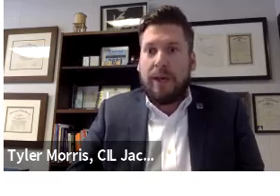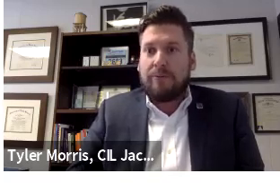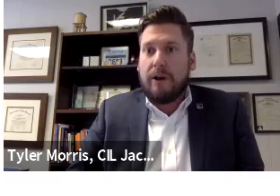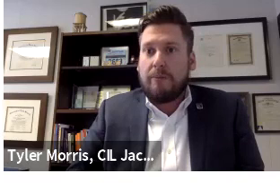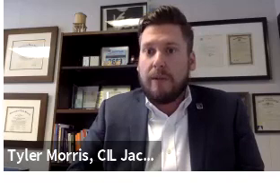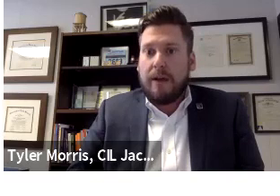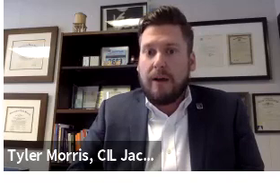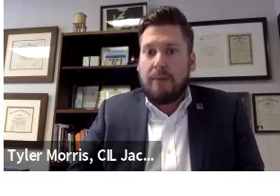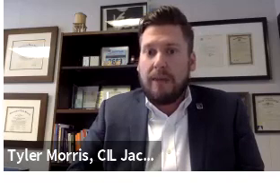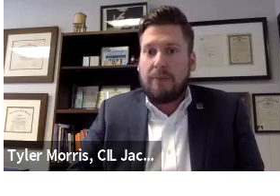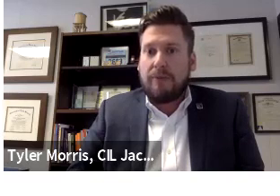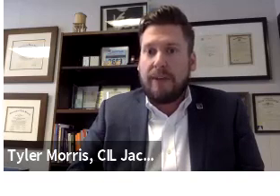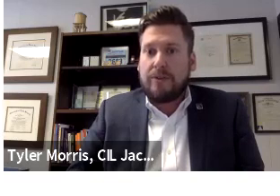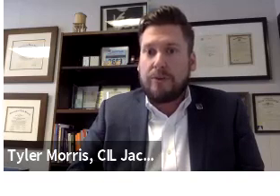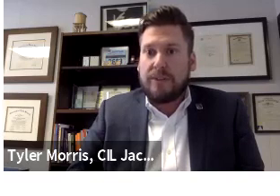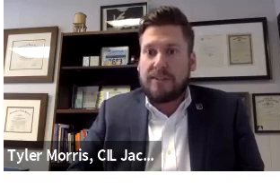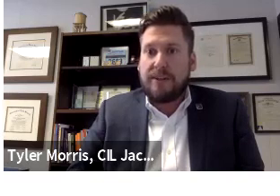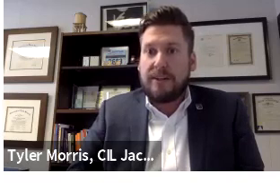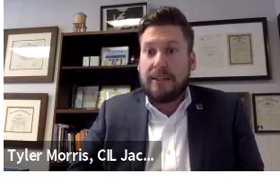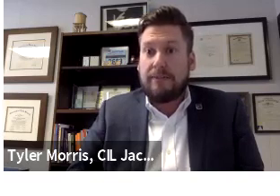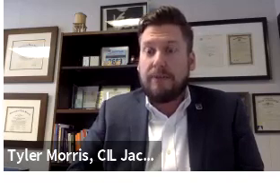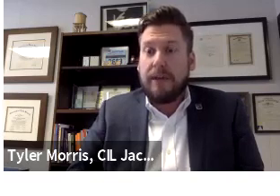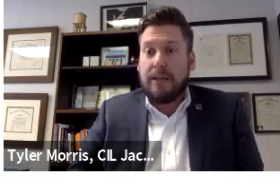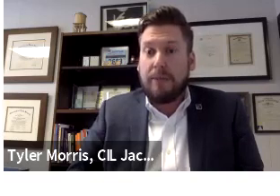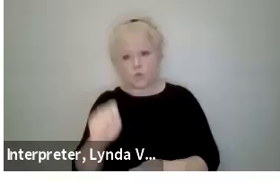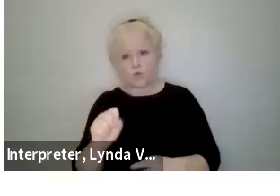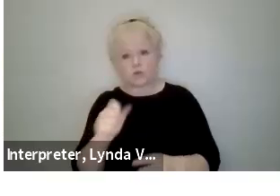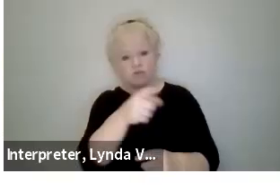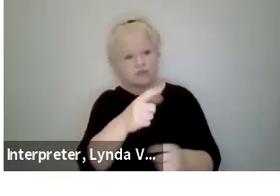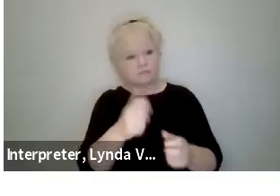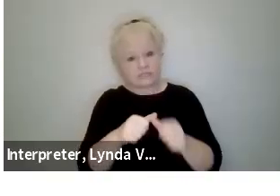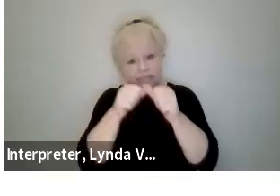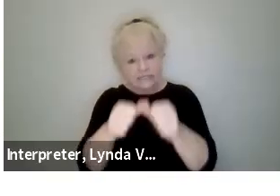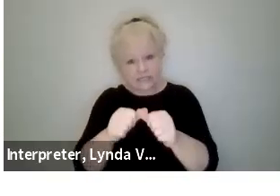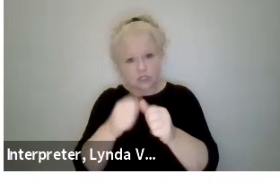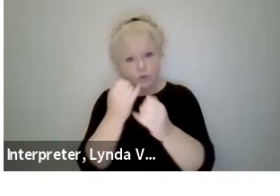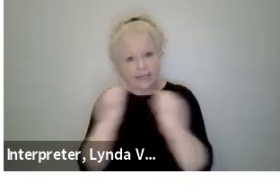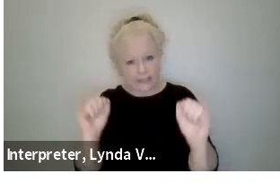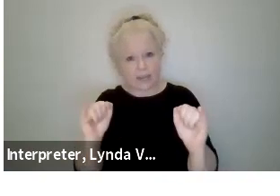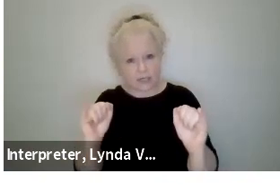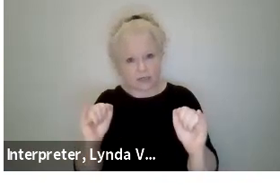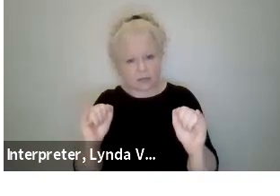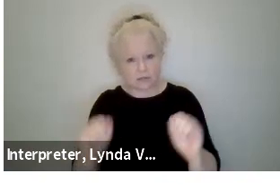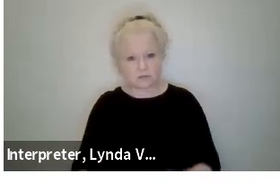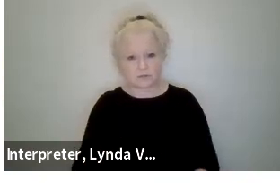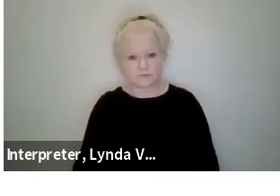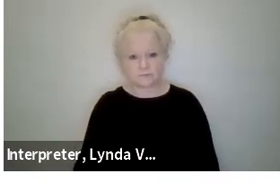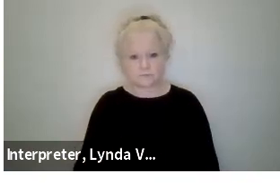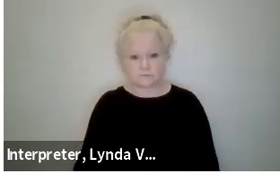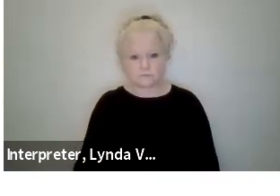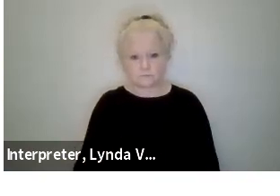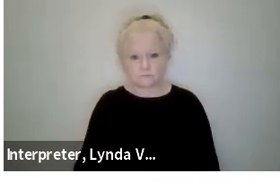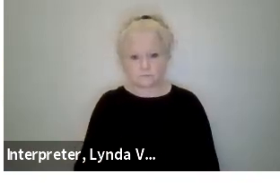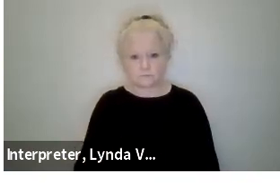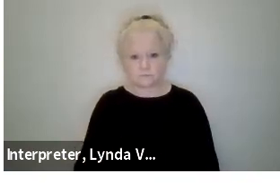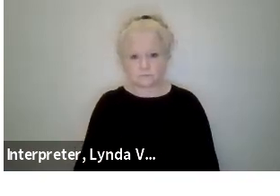move away from and provide tools necessary to live independently in our communities, as well as the transition of our